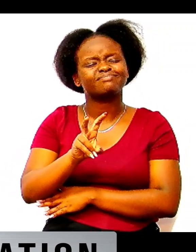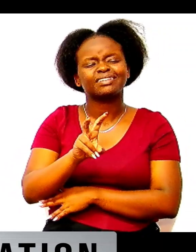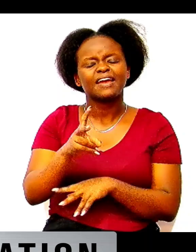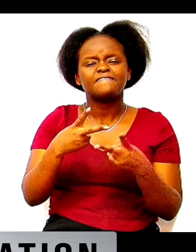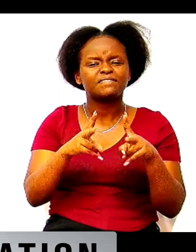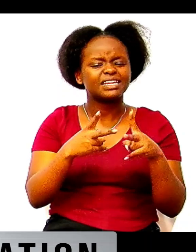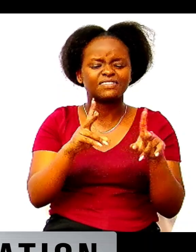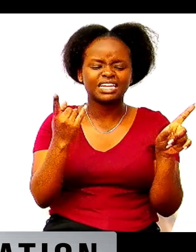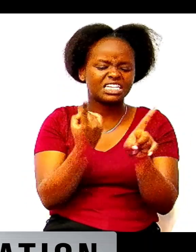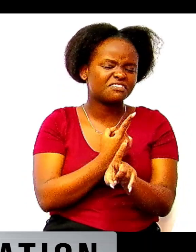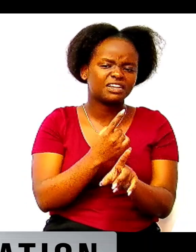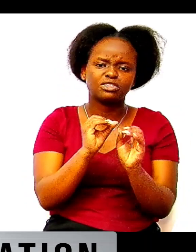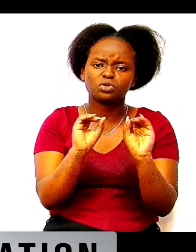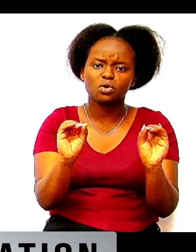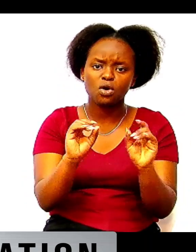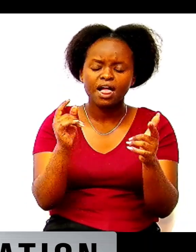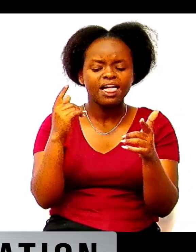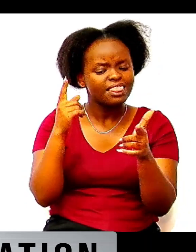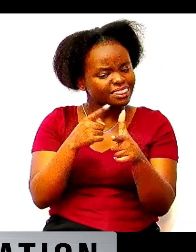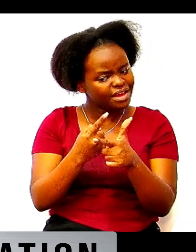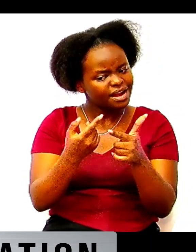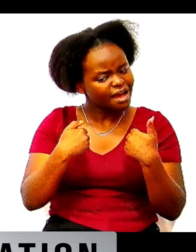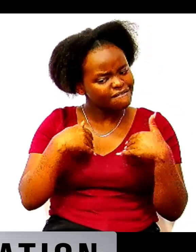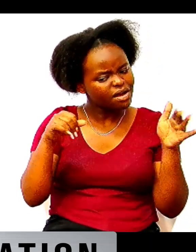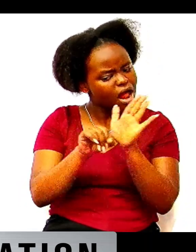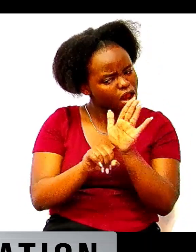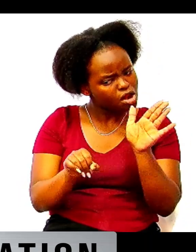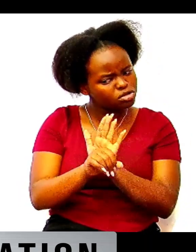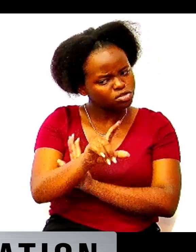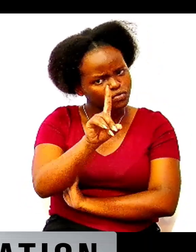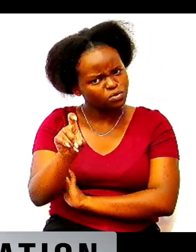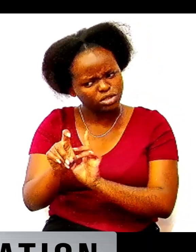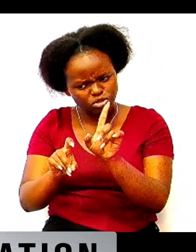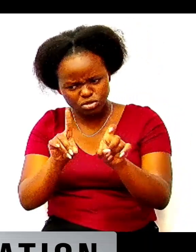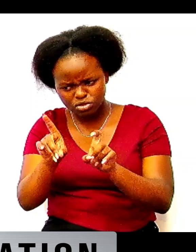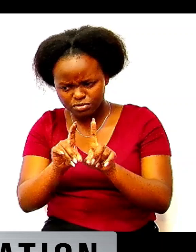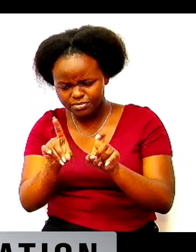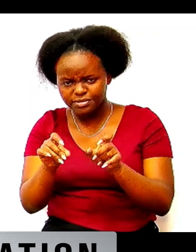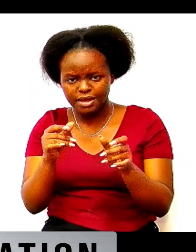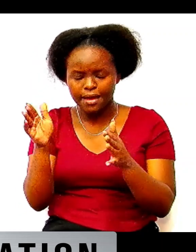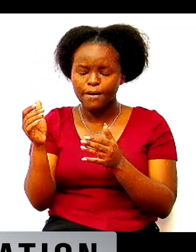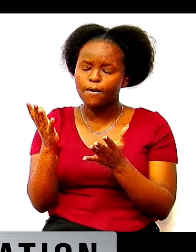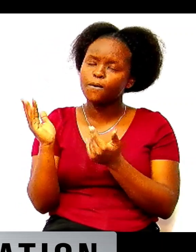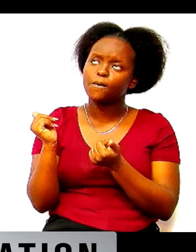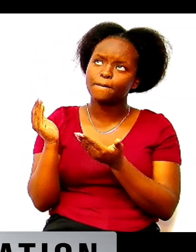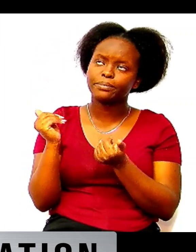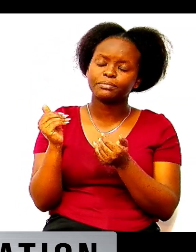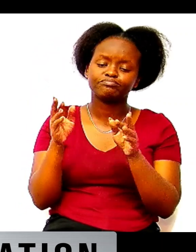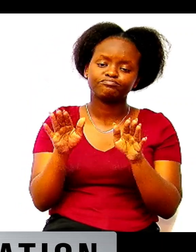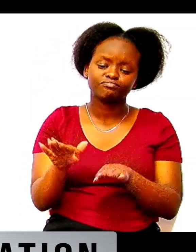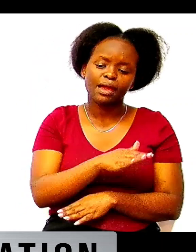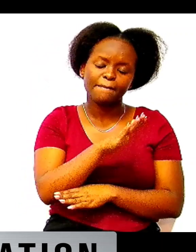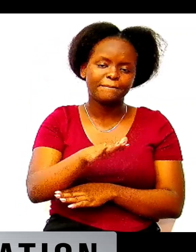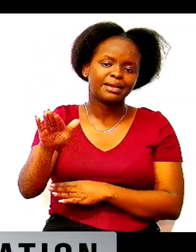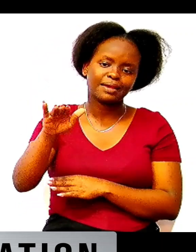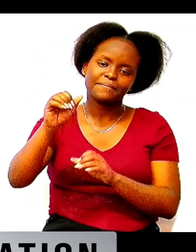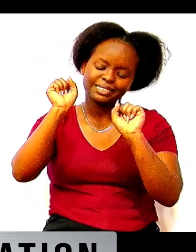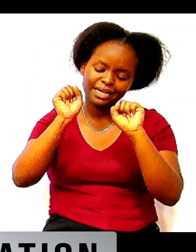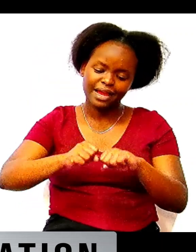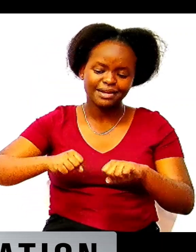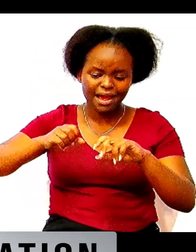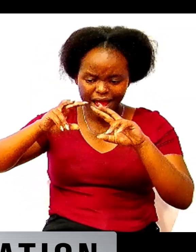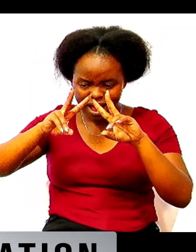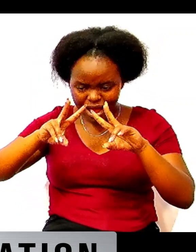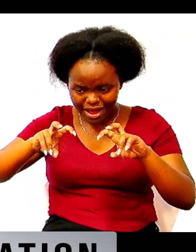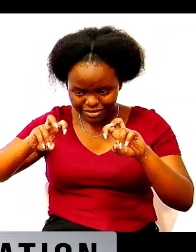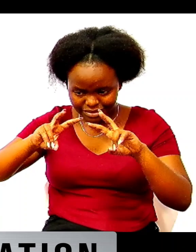different, then there's a lot of questions there. There's a lot of questions, and we hope that our parliament can stand tall and basically ensure